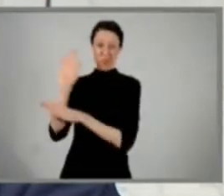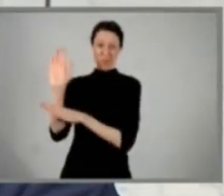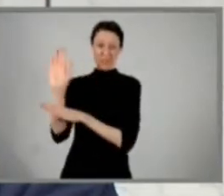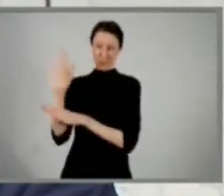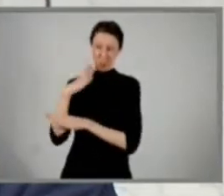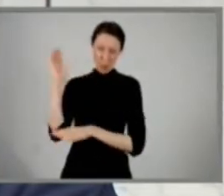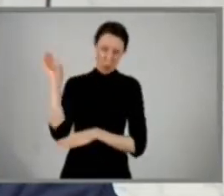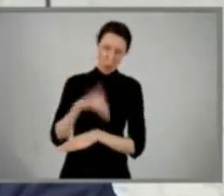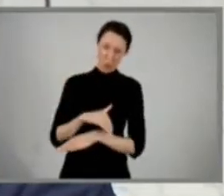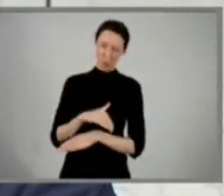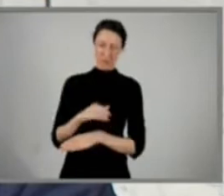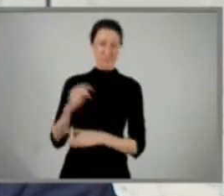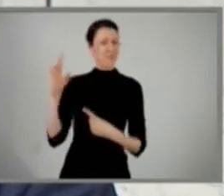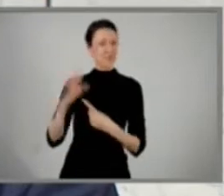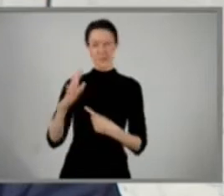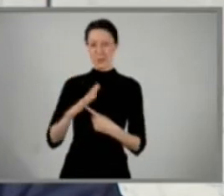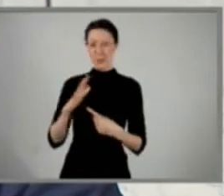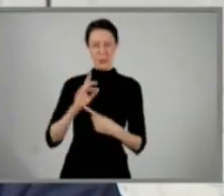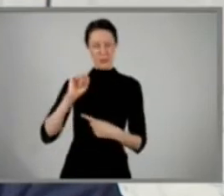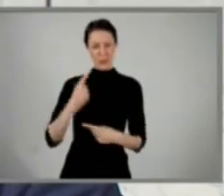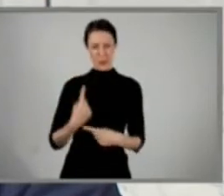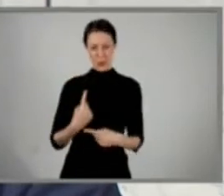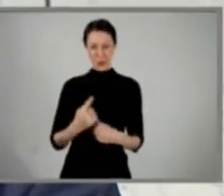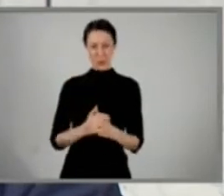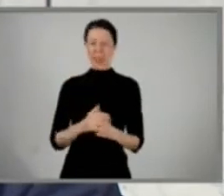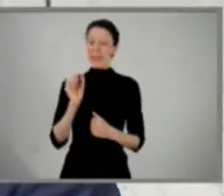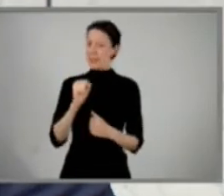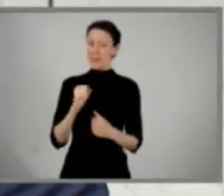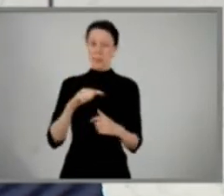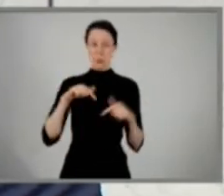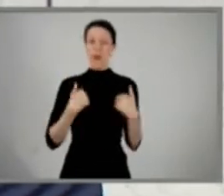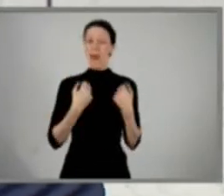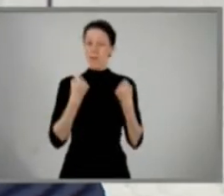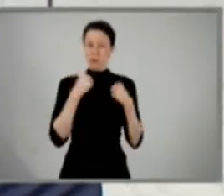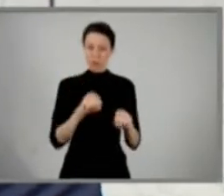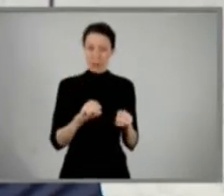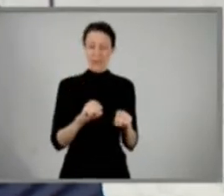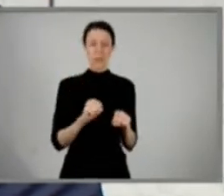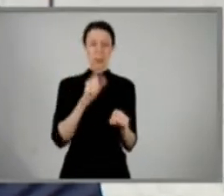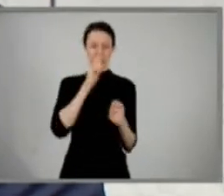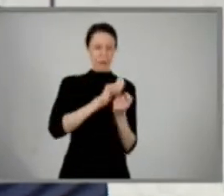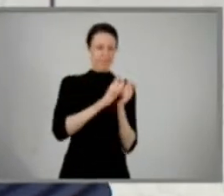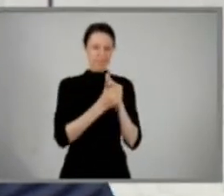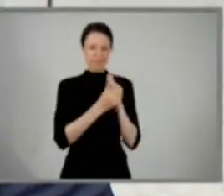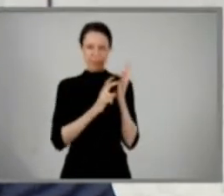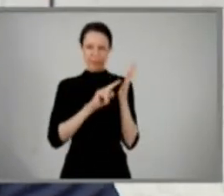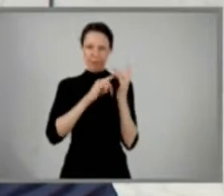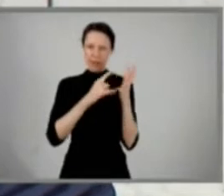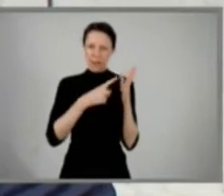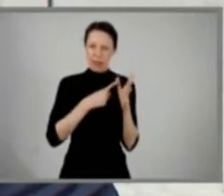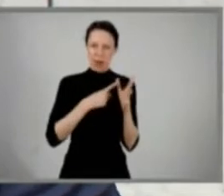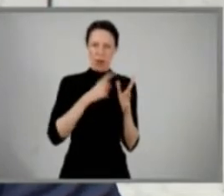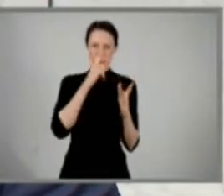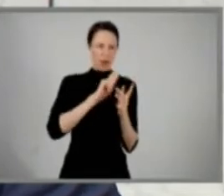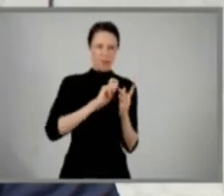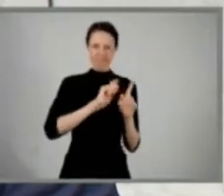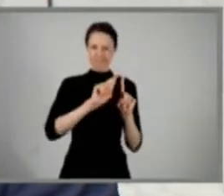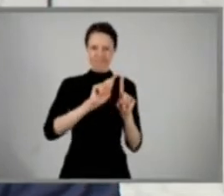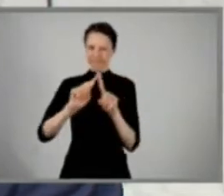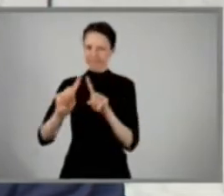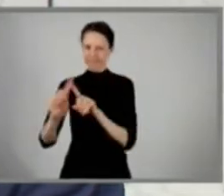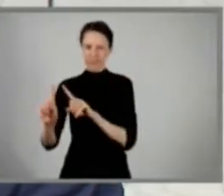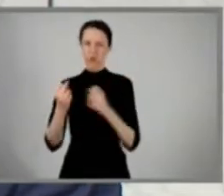have those strategies, and including the visa, we will do everything that we need to do in order to ensure that we can maintain the viability of those operations.